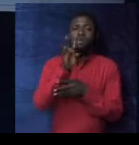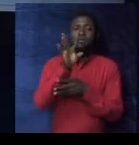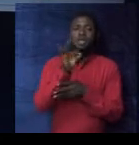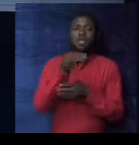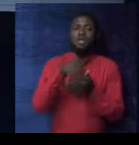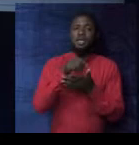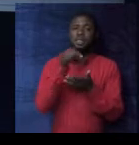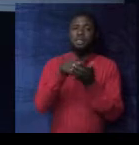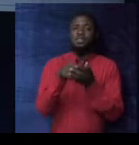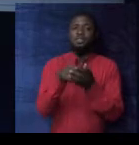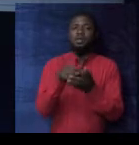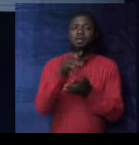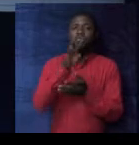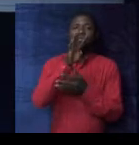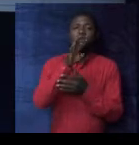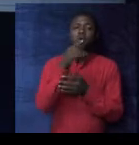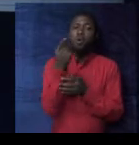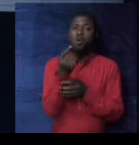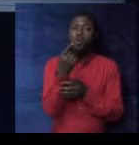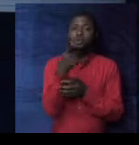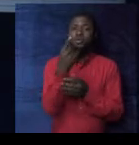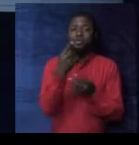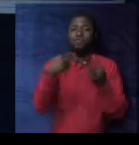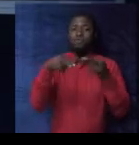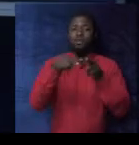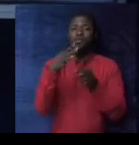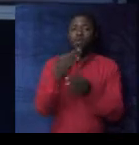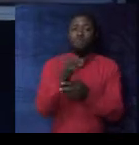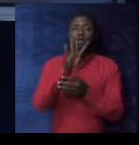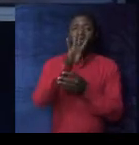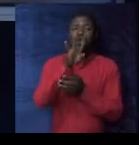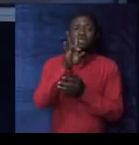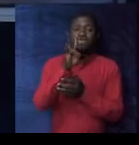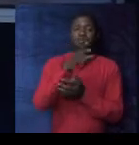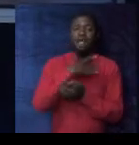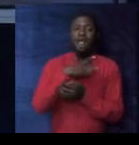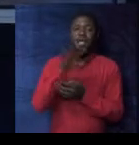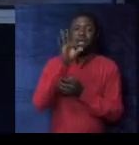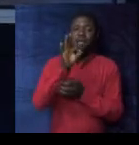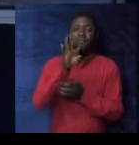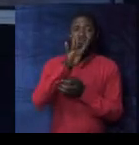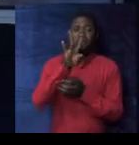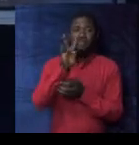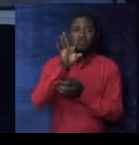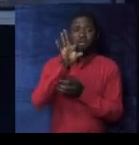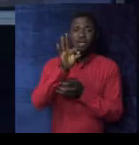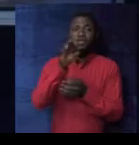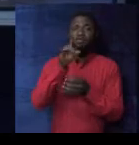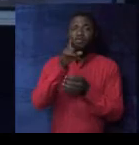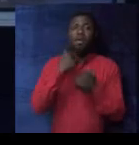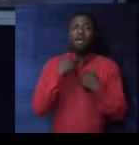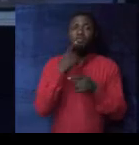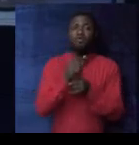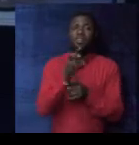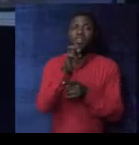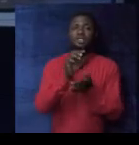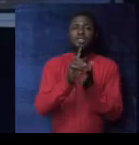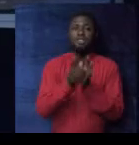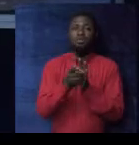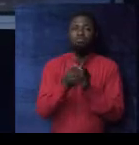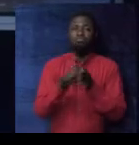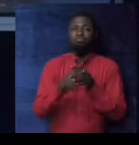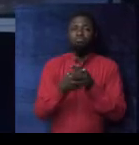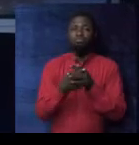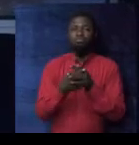time. 4, 7, and 9 in this number. Only the values of 4, 7, and 9 in these numbers. You have just